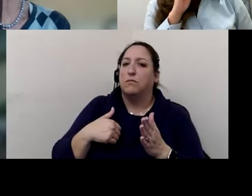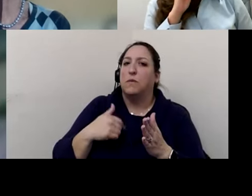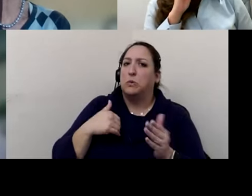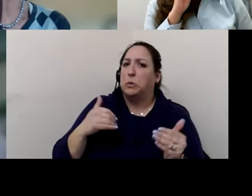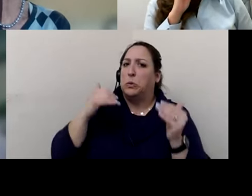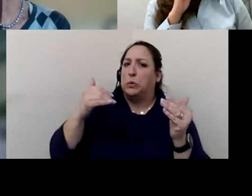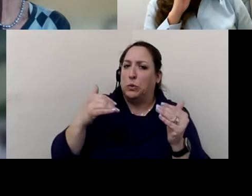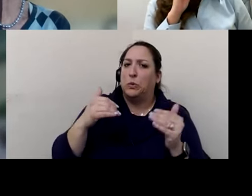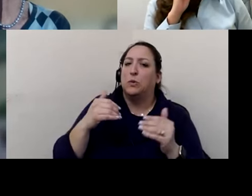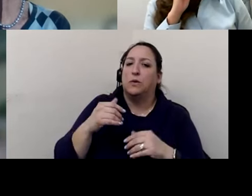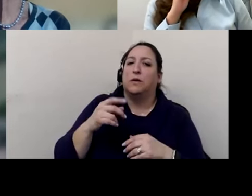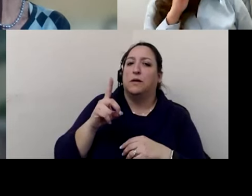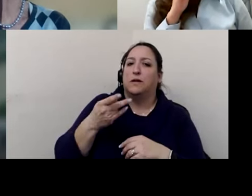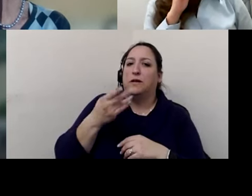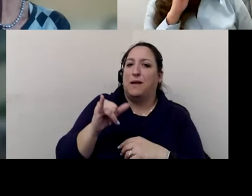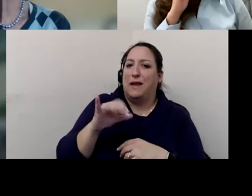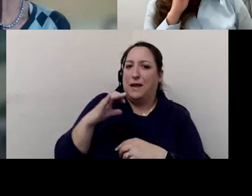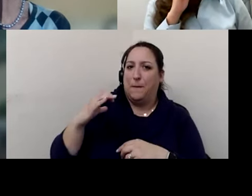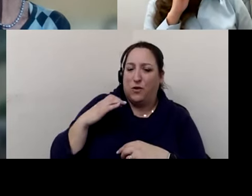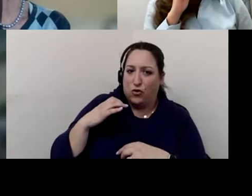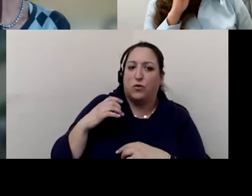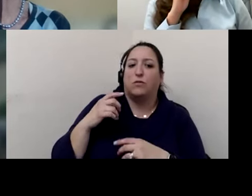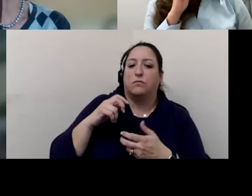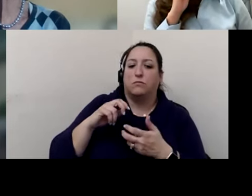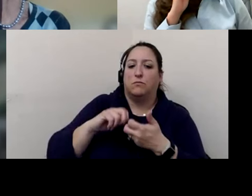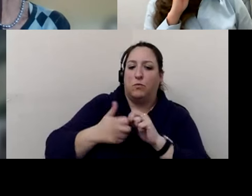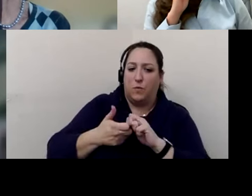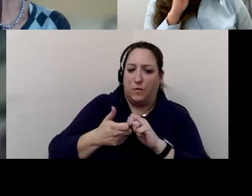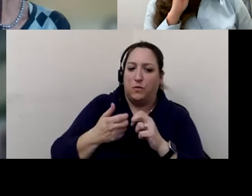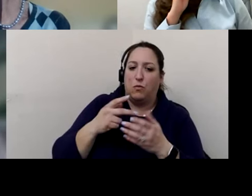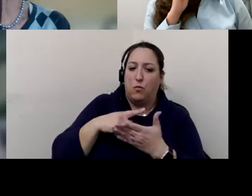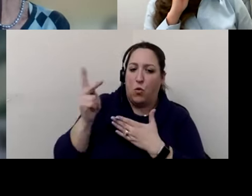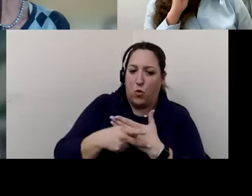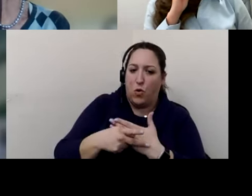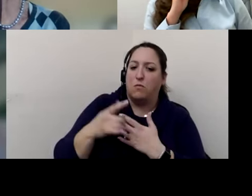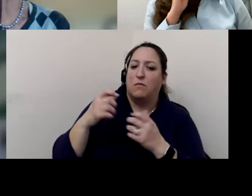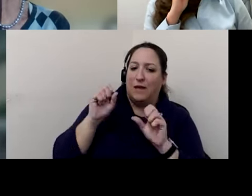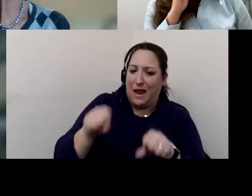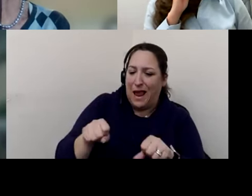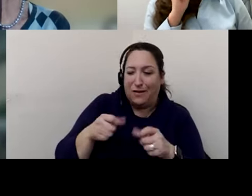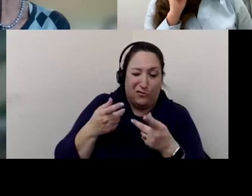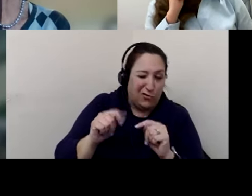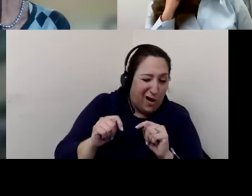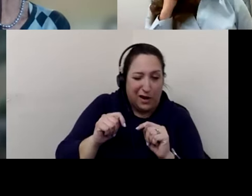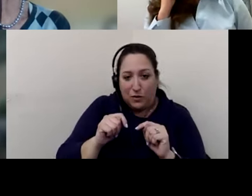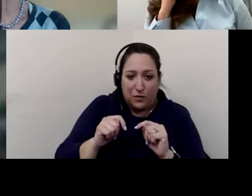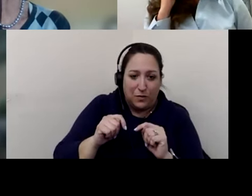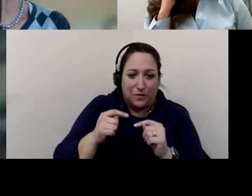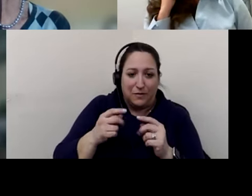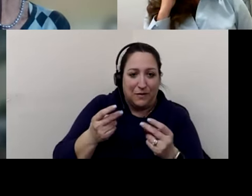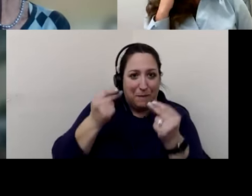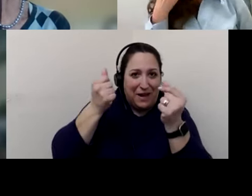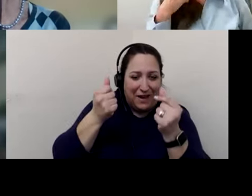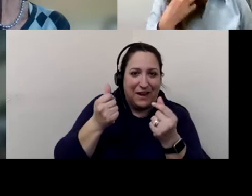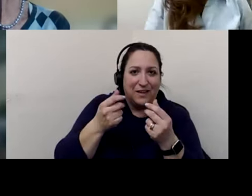deputy commissioner who's in charge of programmatic issues so that we can effect an immediate, or we try to effect an immediate correction